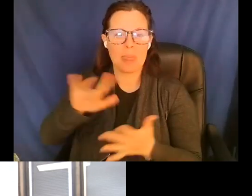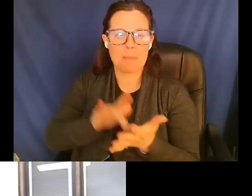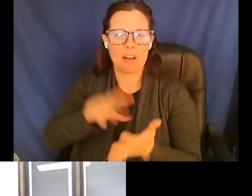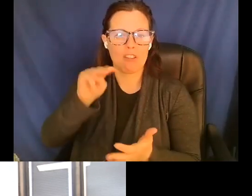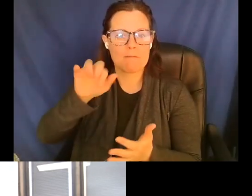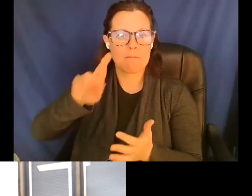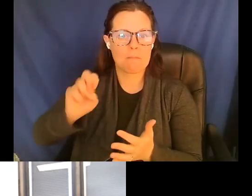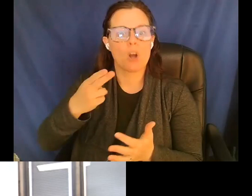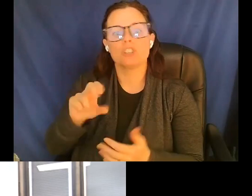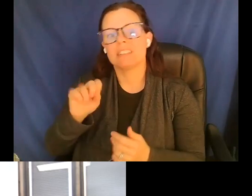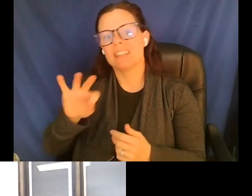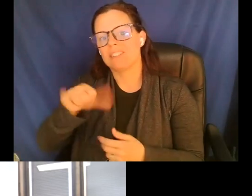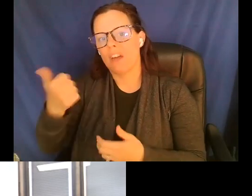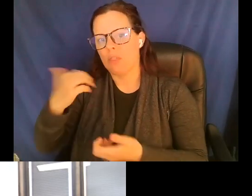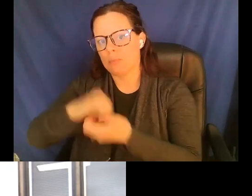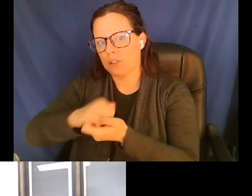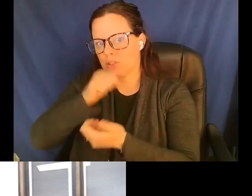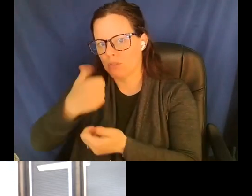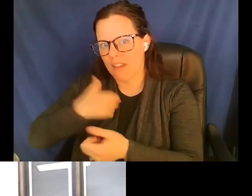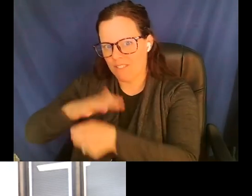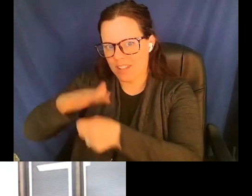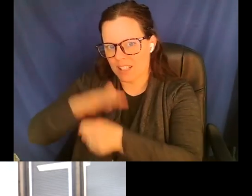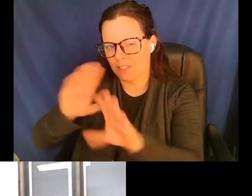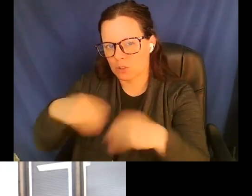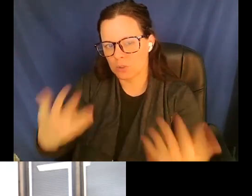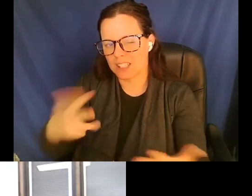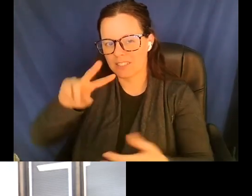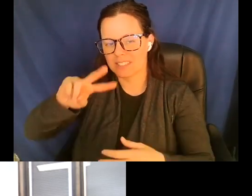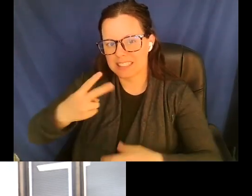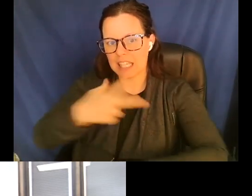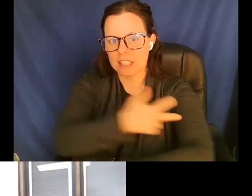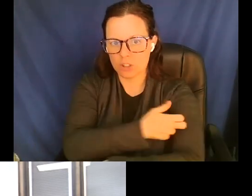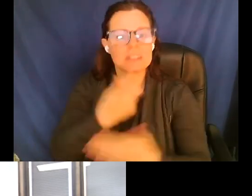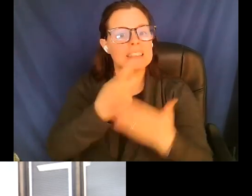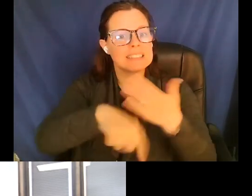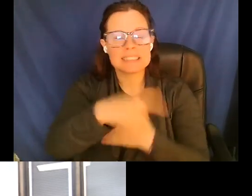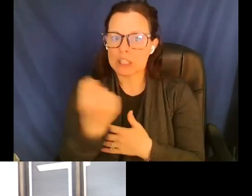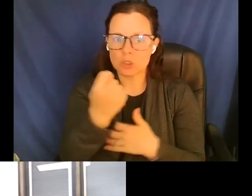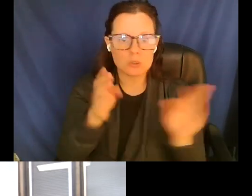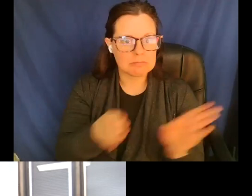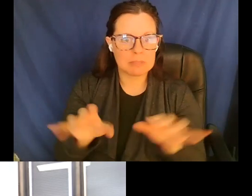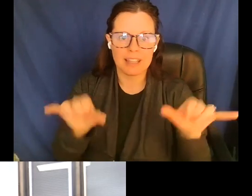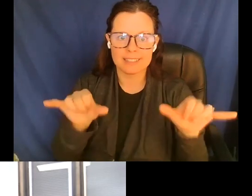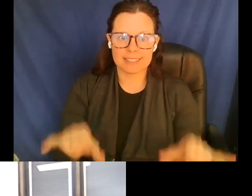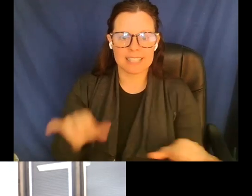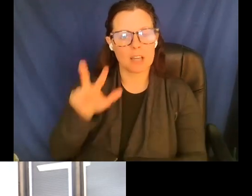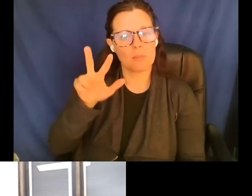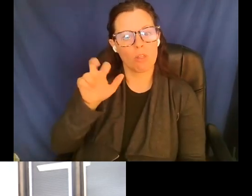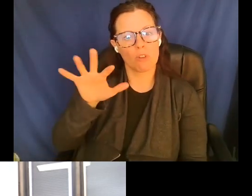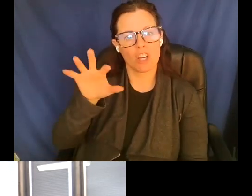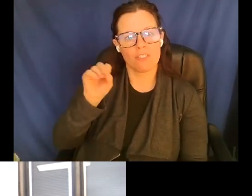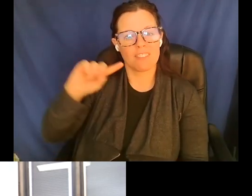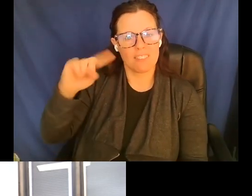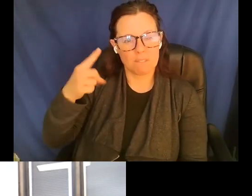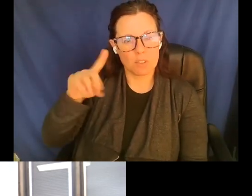supply to give second doses. Next Tuesday's plan will stay the same, so the 350 first dose slots